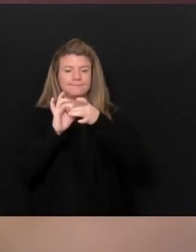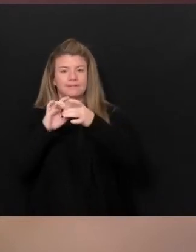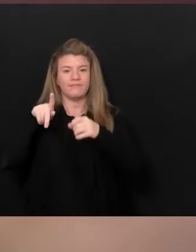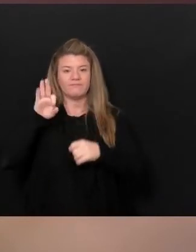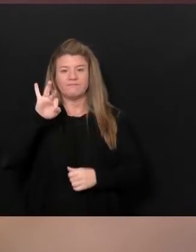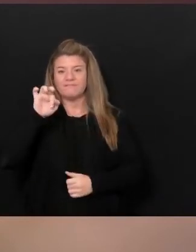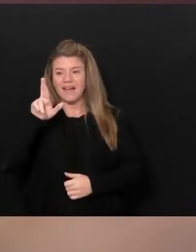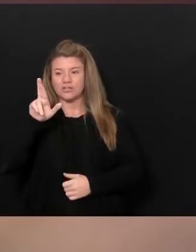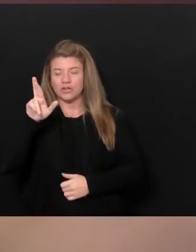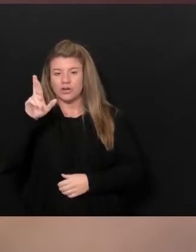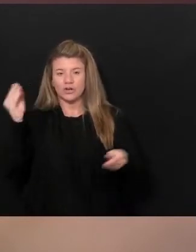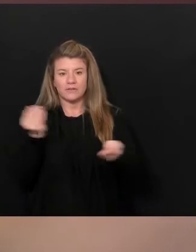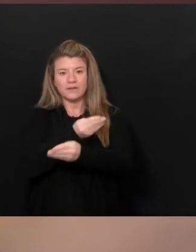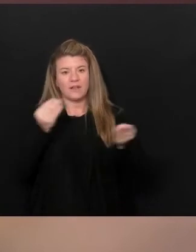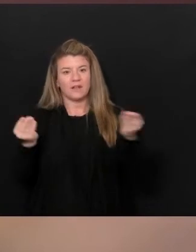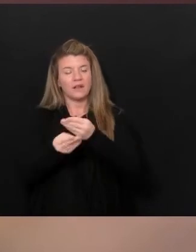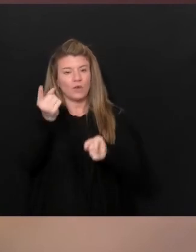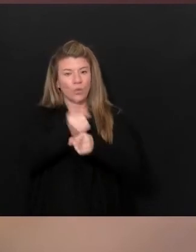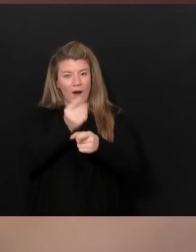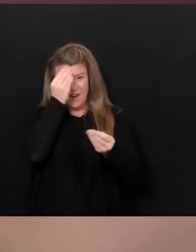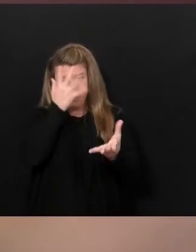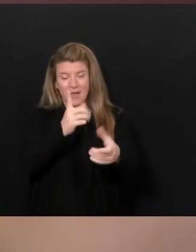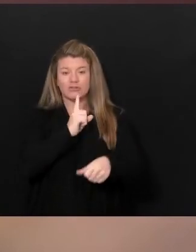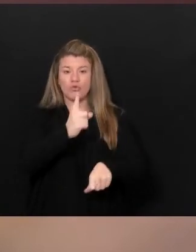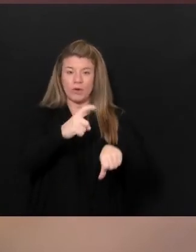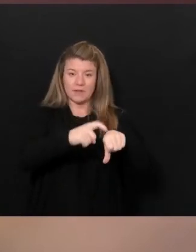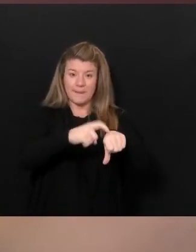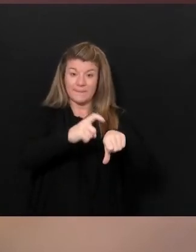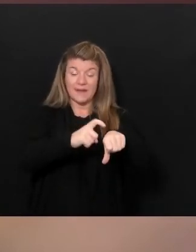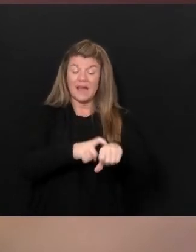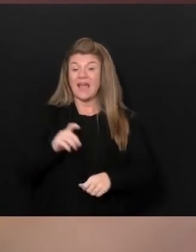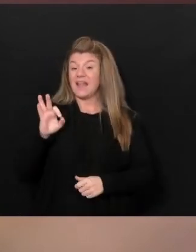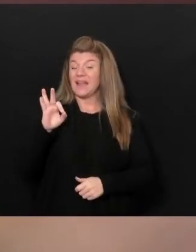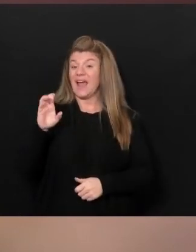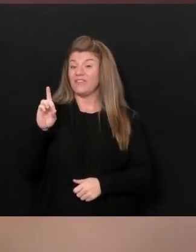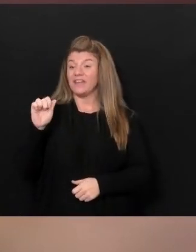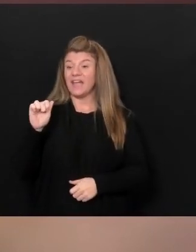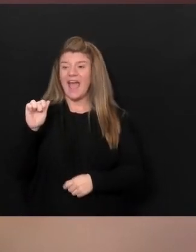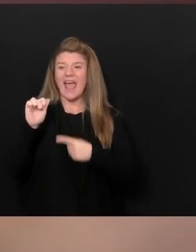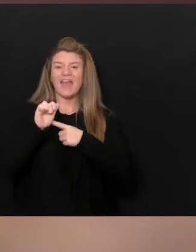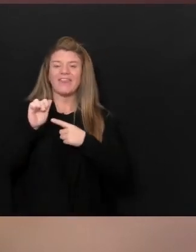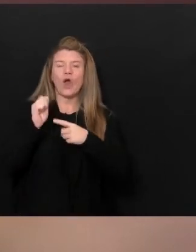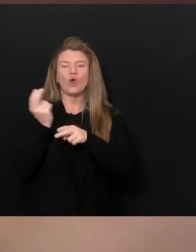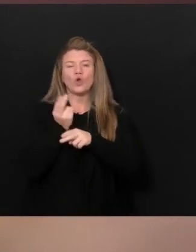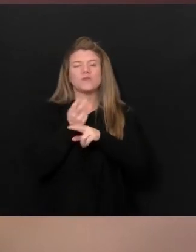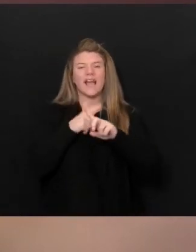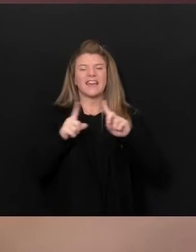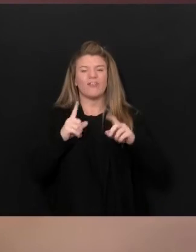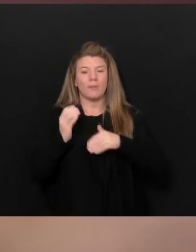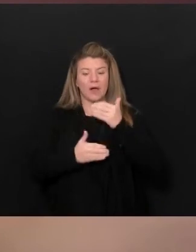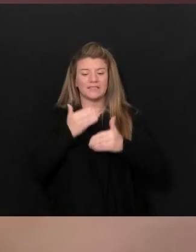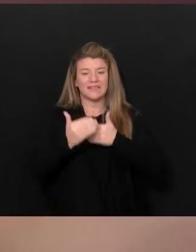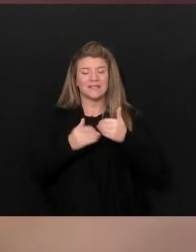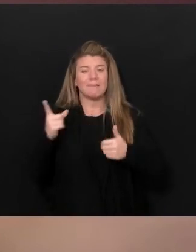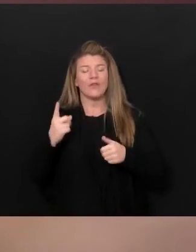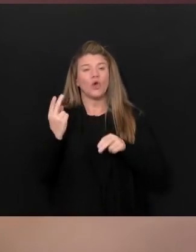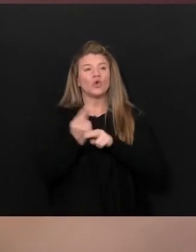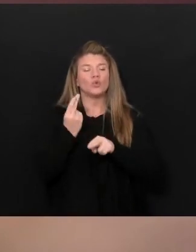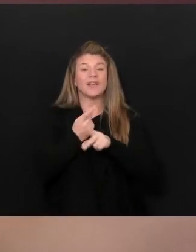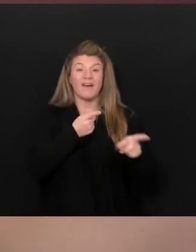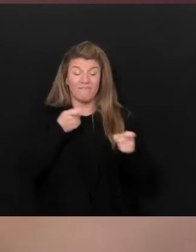their information in real time. The FDA is going through a bit of a different process, but they're doing it in a very